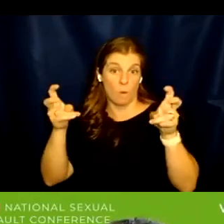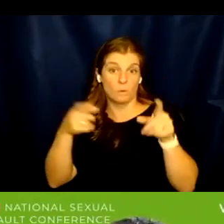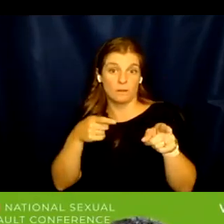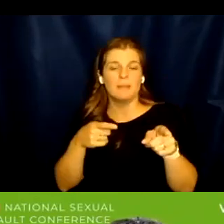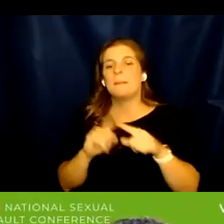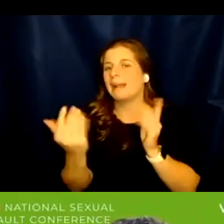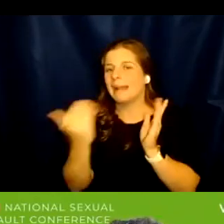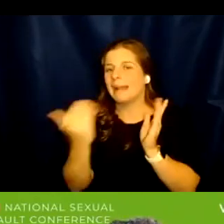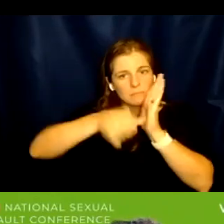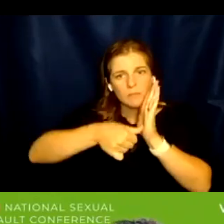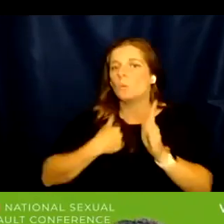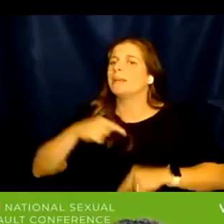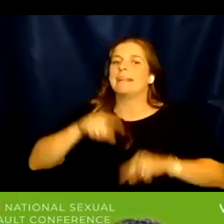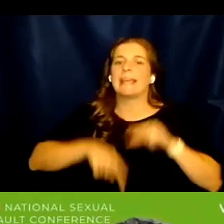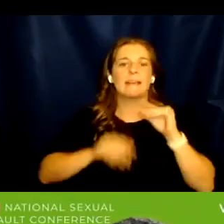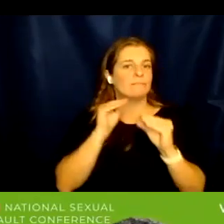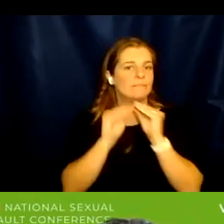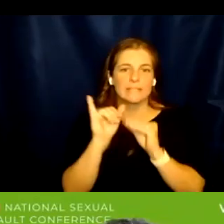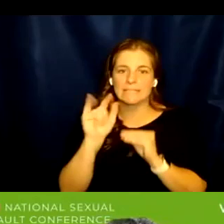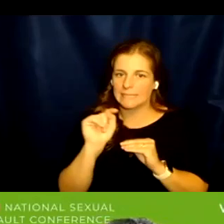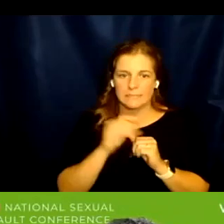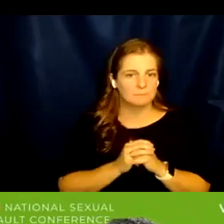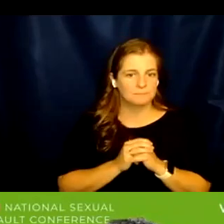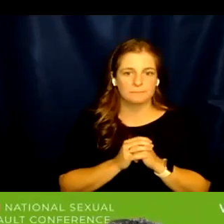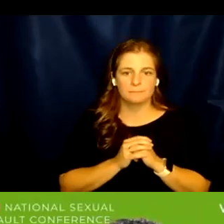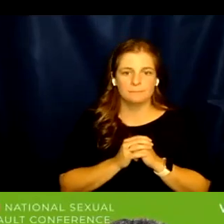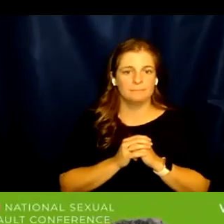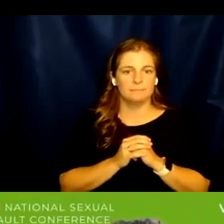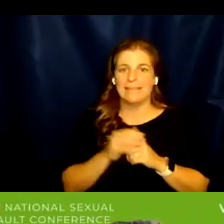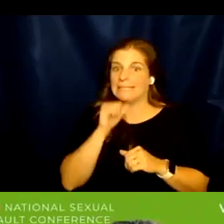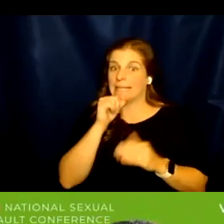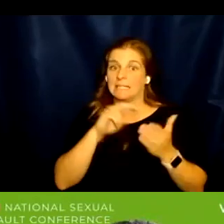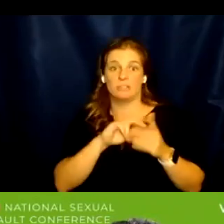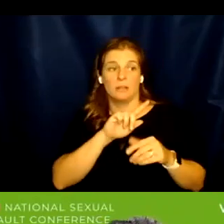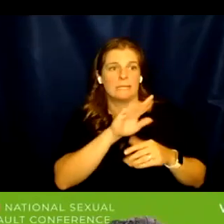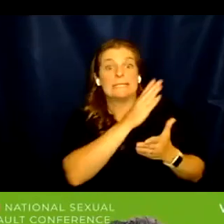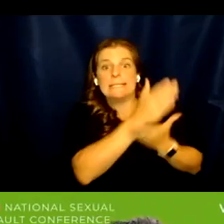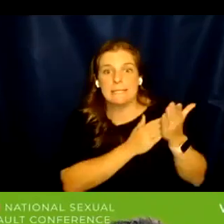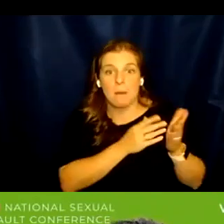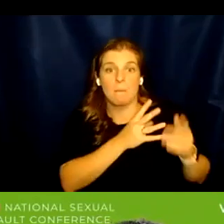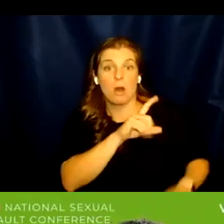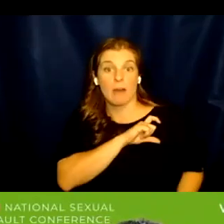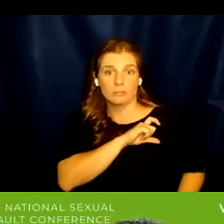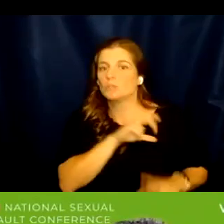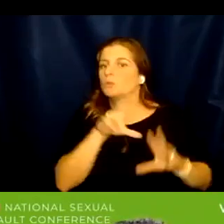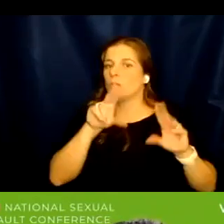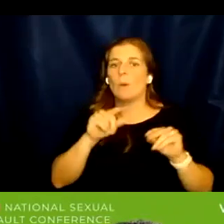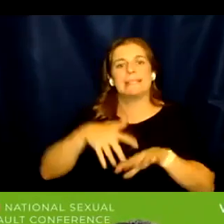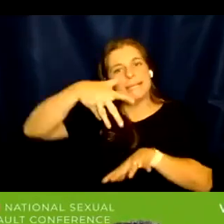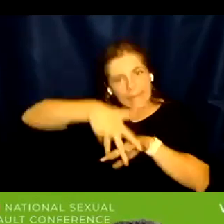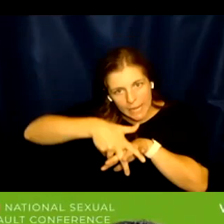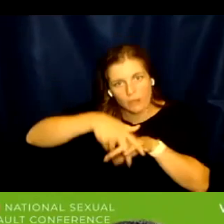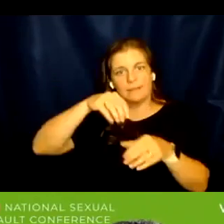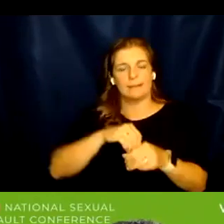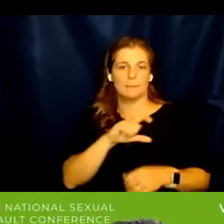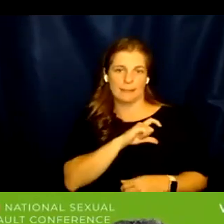can fix. This is not something that is a question of rogue officers. This is inherent to policing. This is inherent to criminalization.